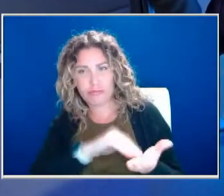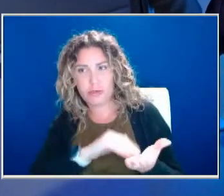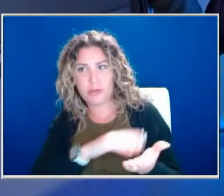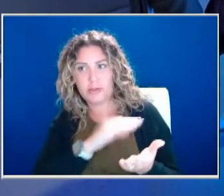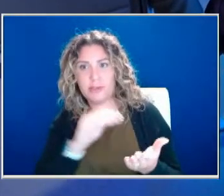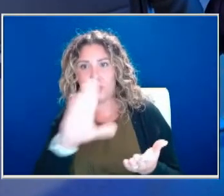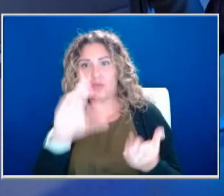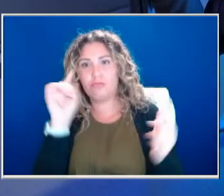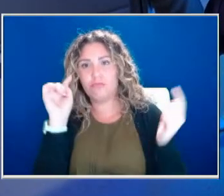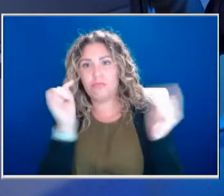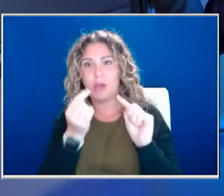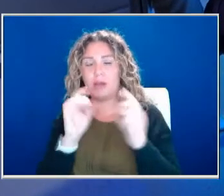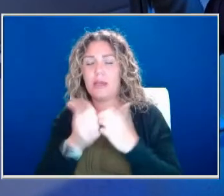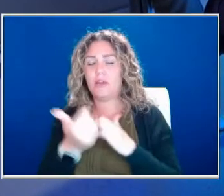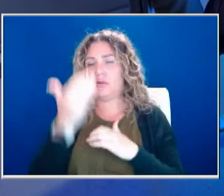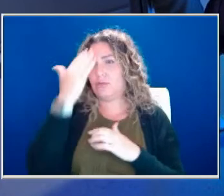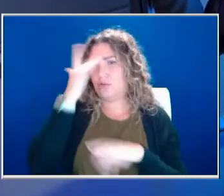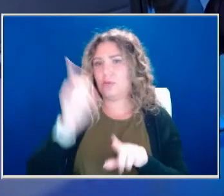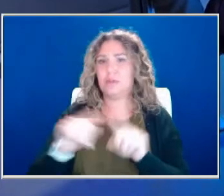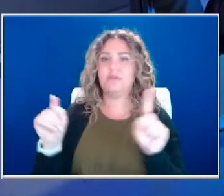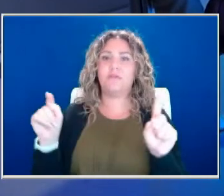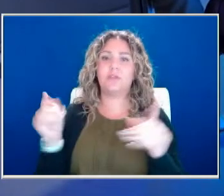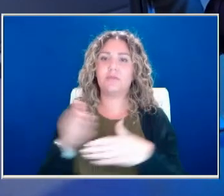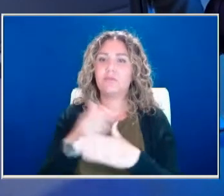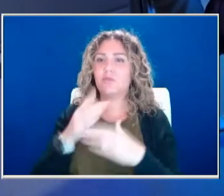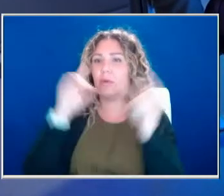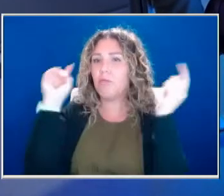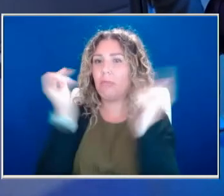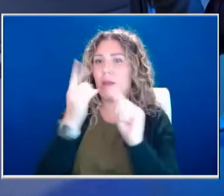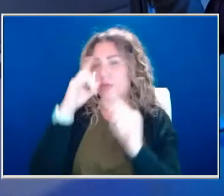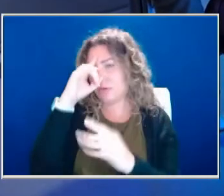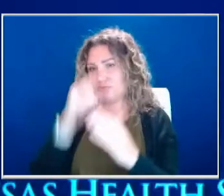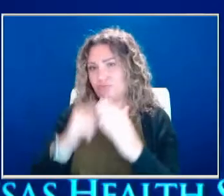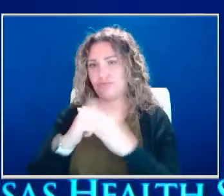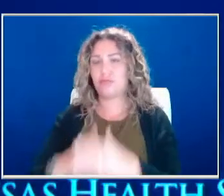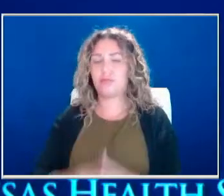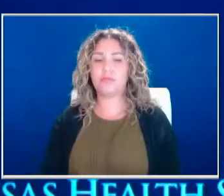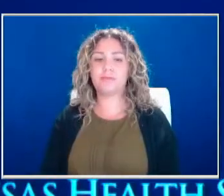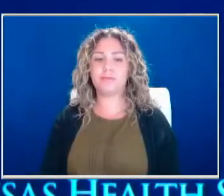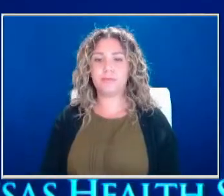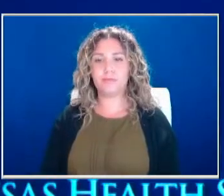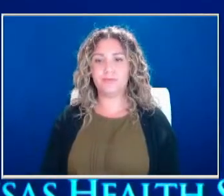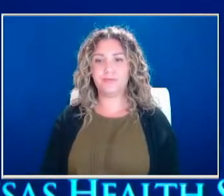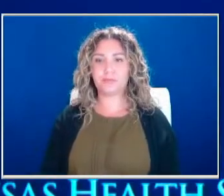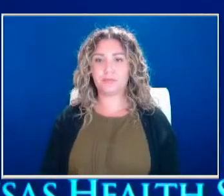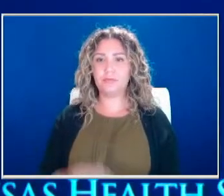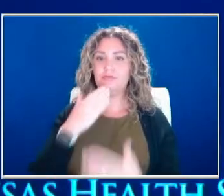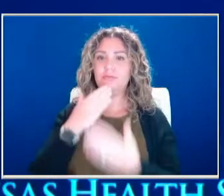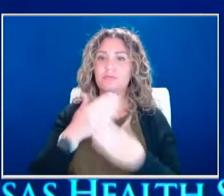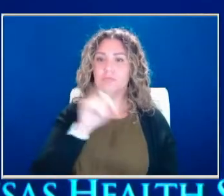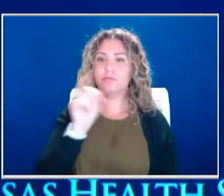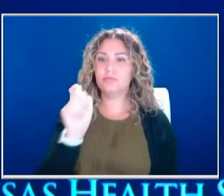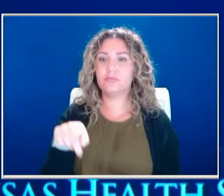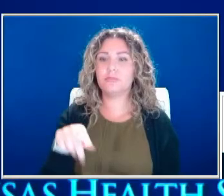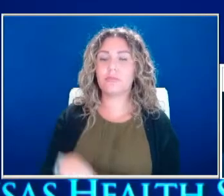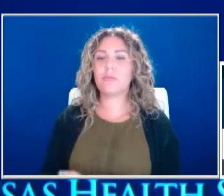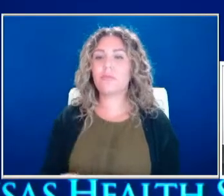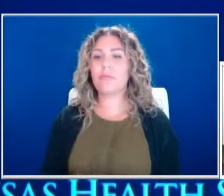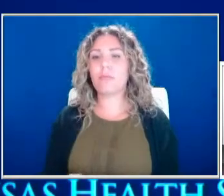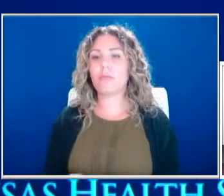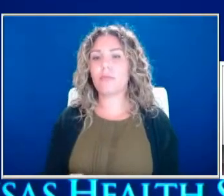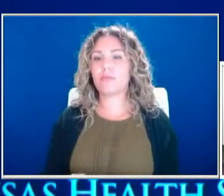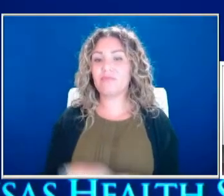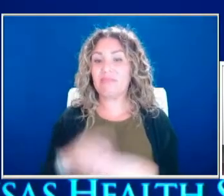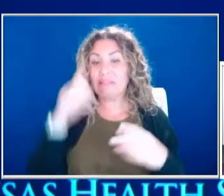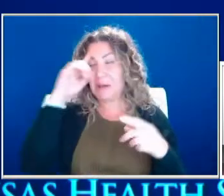but how do you tell the difference between that migraine and a stroke? That's a good question. A migraine, if she